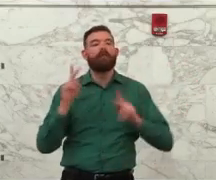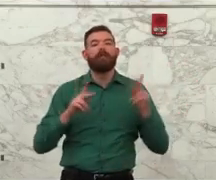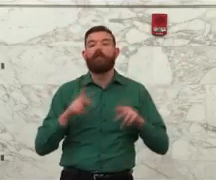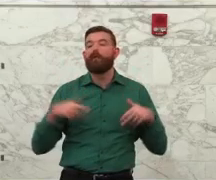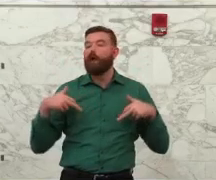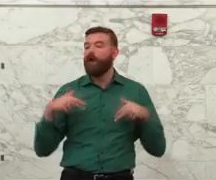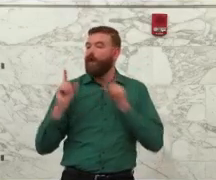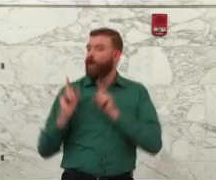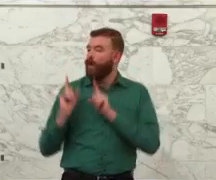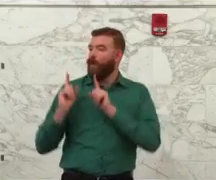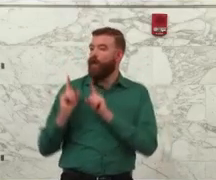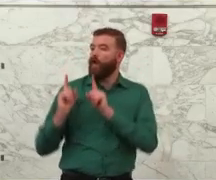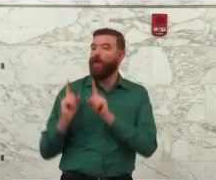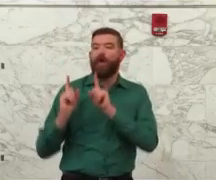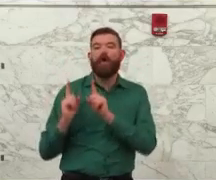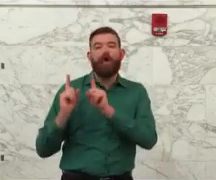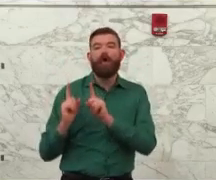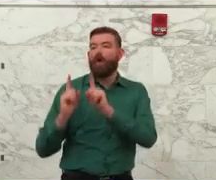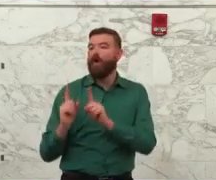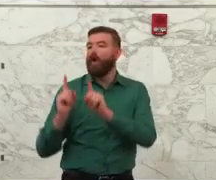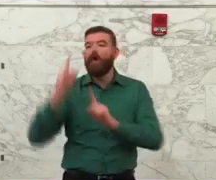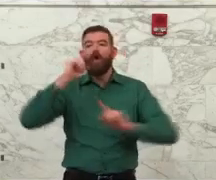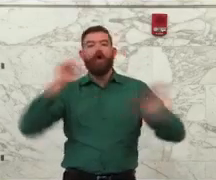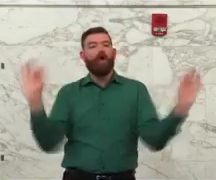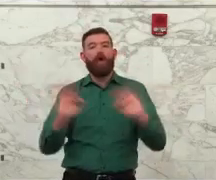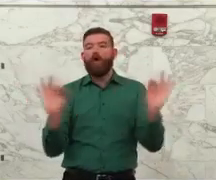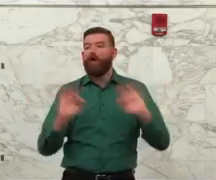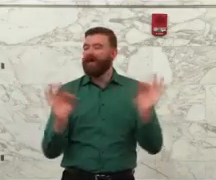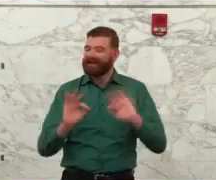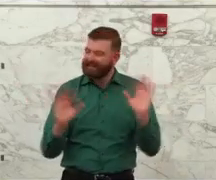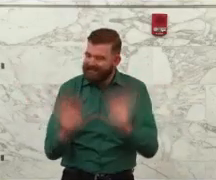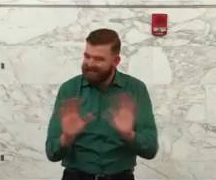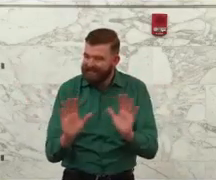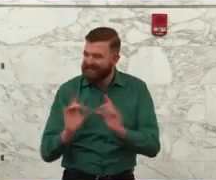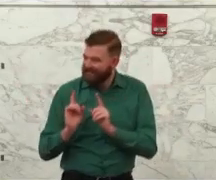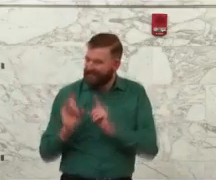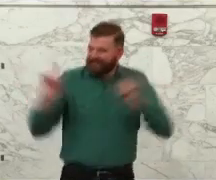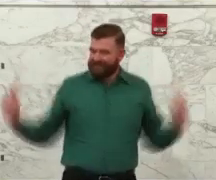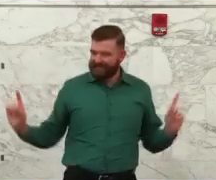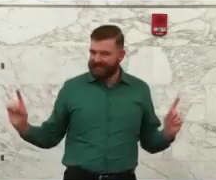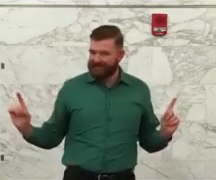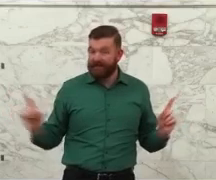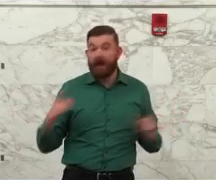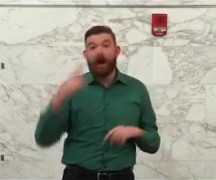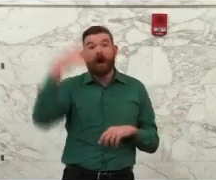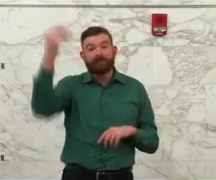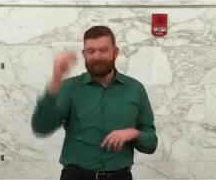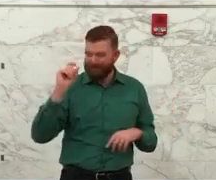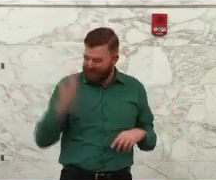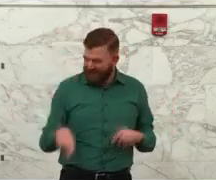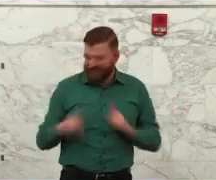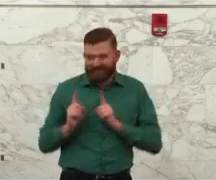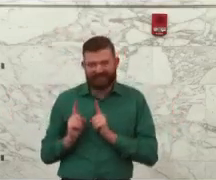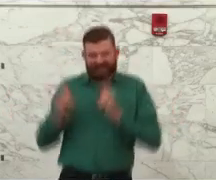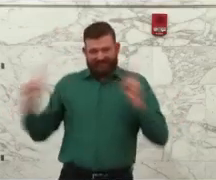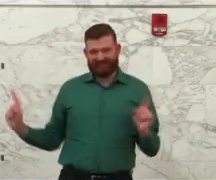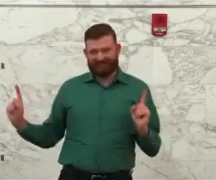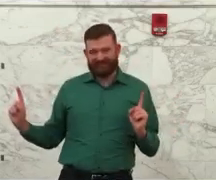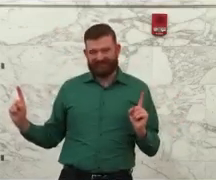usual, casually, as if nothing is going on here. So if you do go out, you must practice social distancing while you are